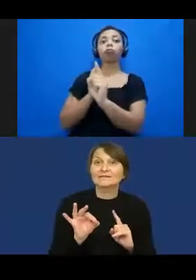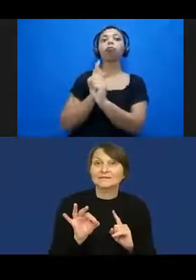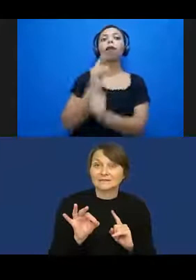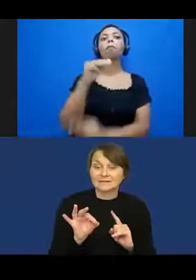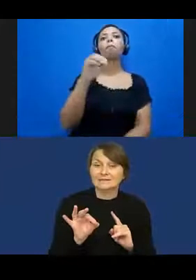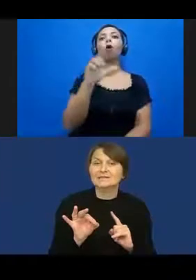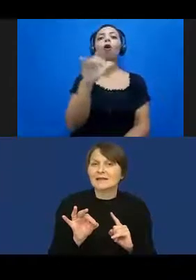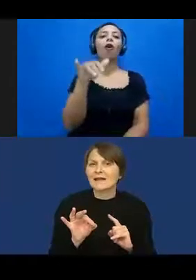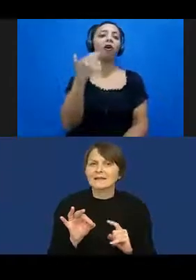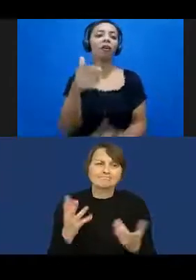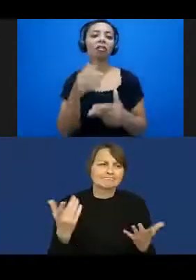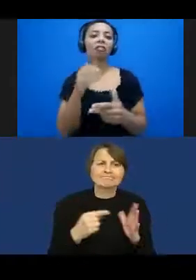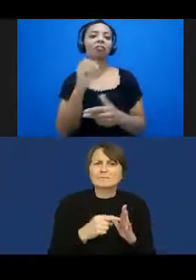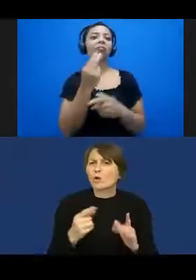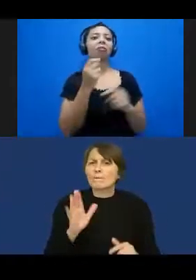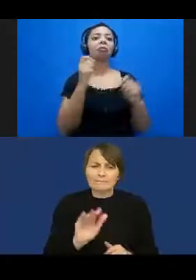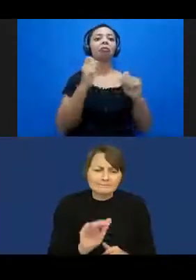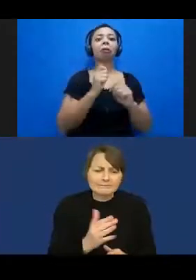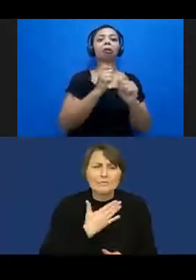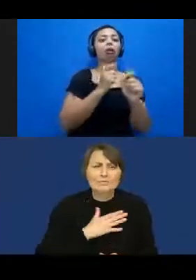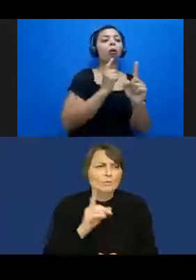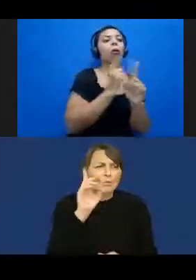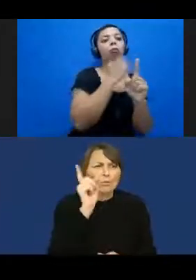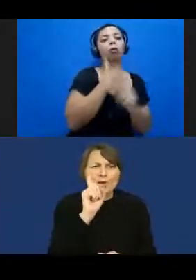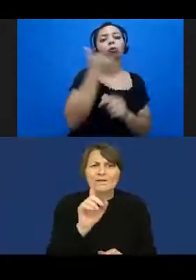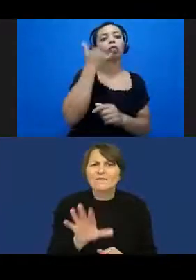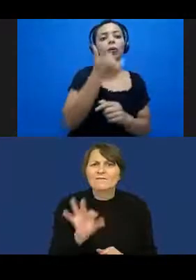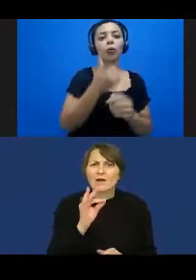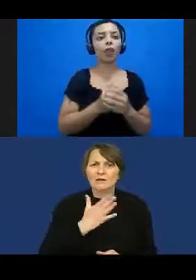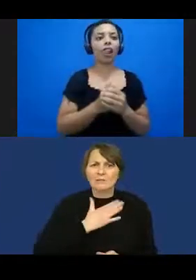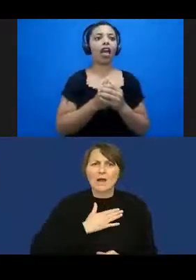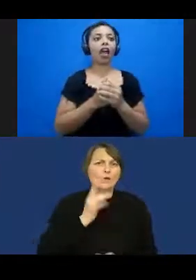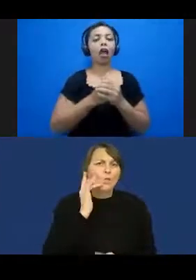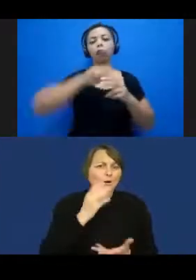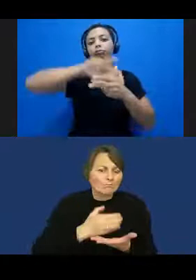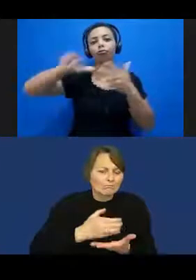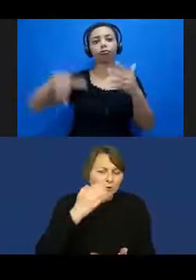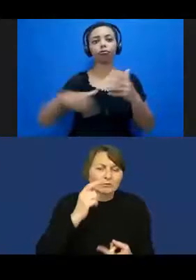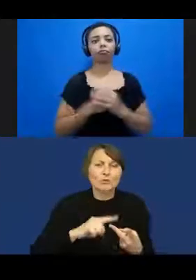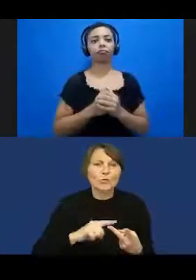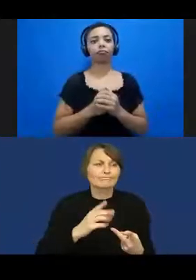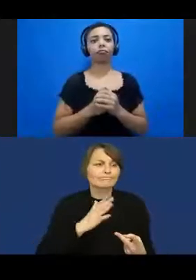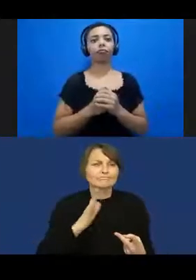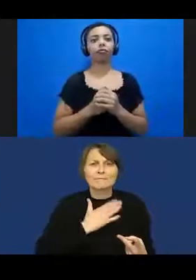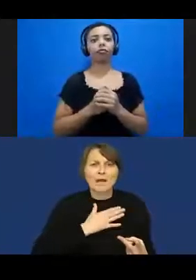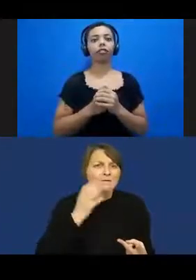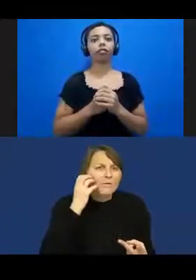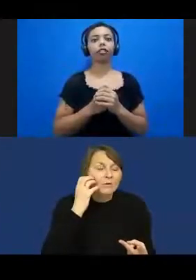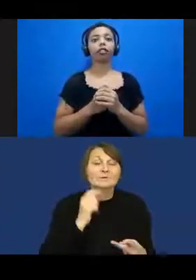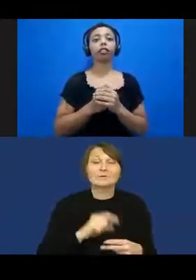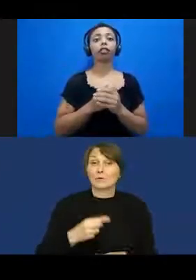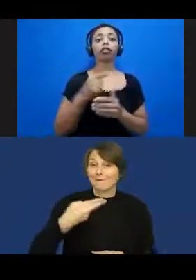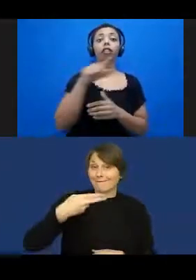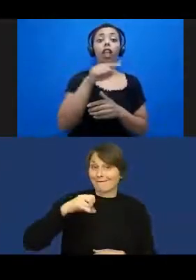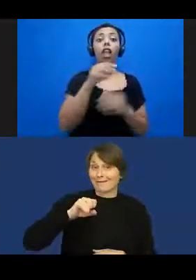water bottle, find my cell phone, etc. And the hippie will then go through several search modes,